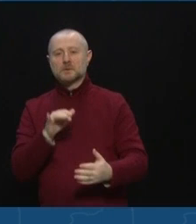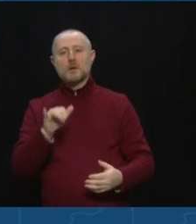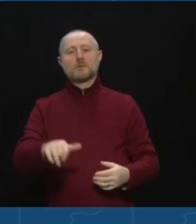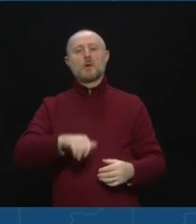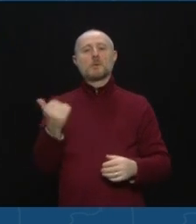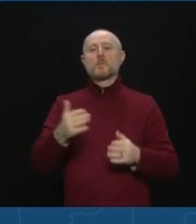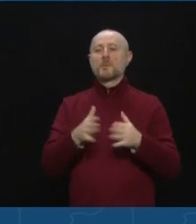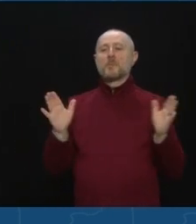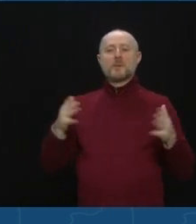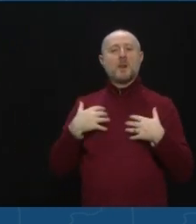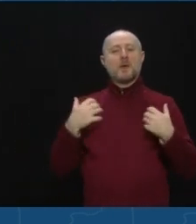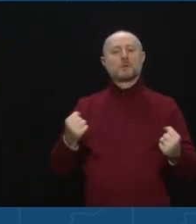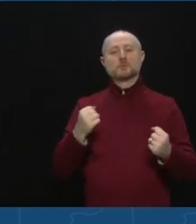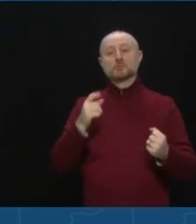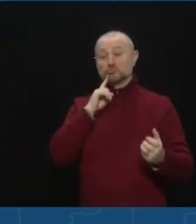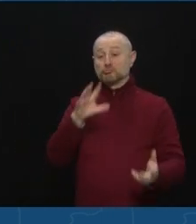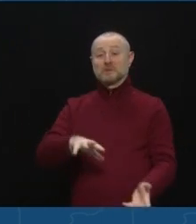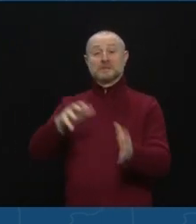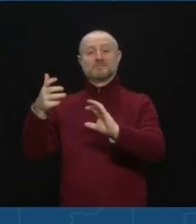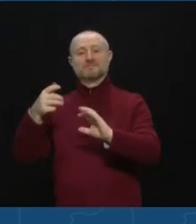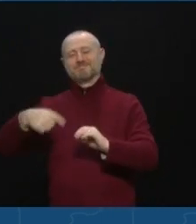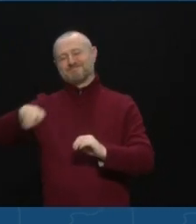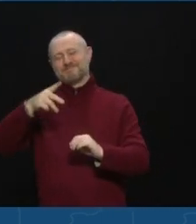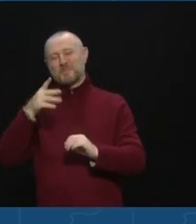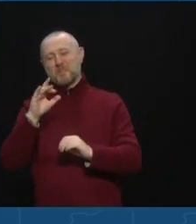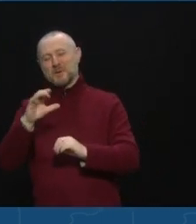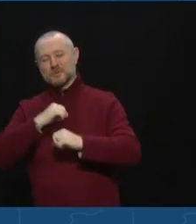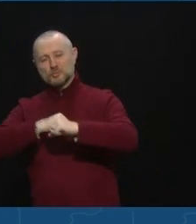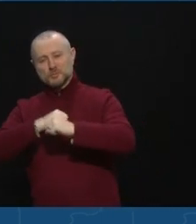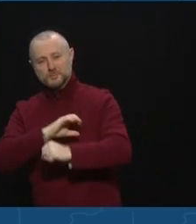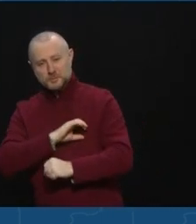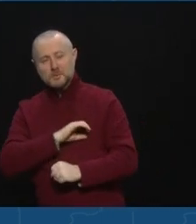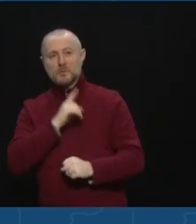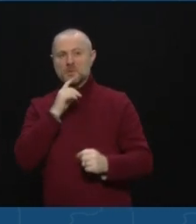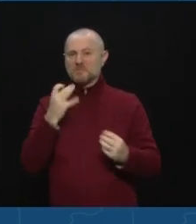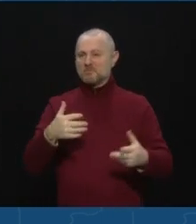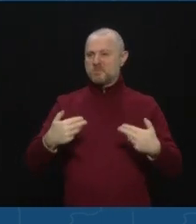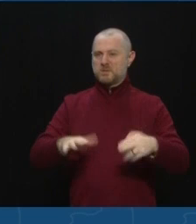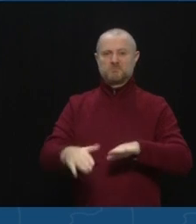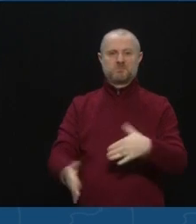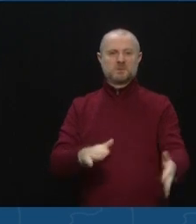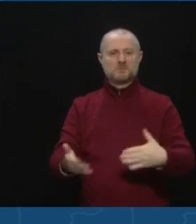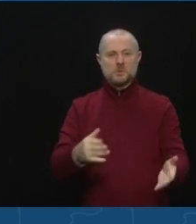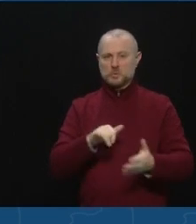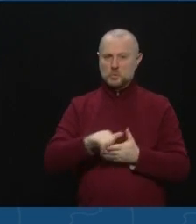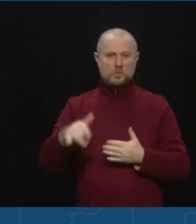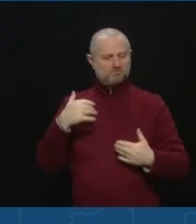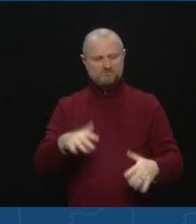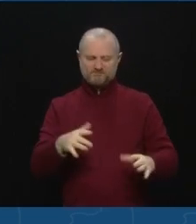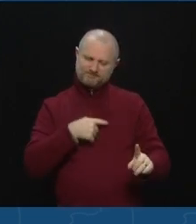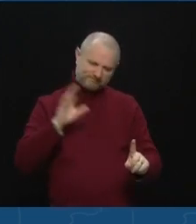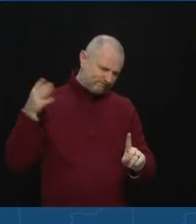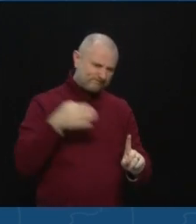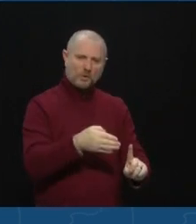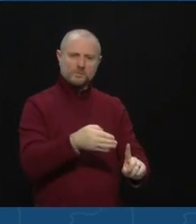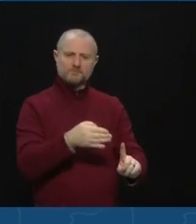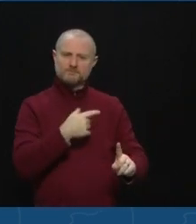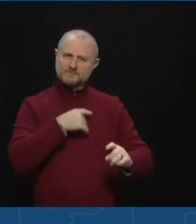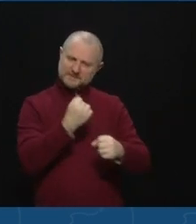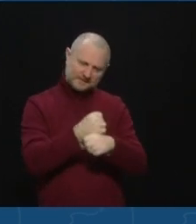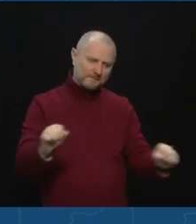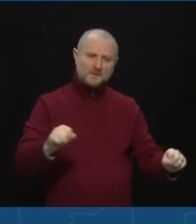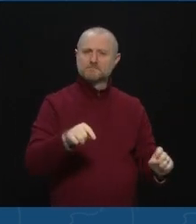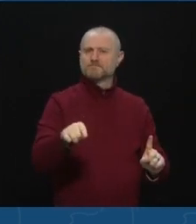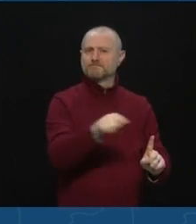health crisis that is taking far too many New Yorkers' lives, and we'll take it on head on. because that is something that has destroyed the lives of too many of our